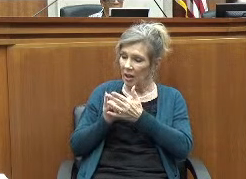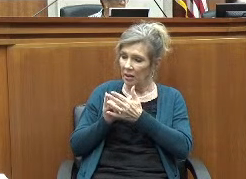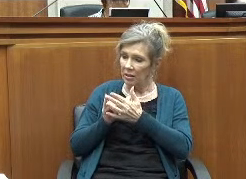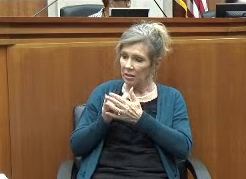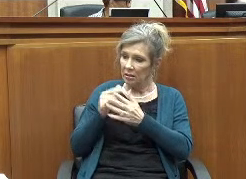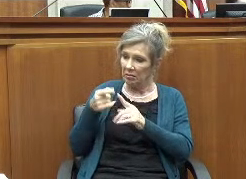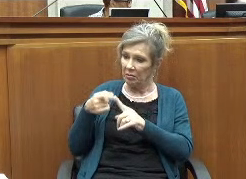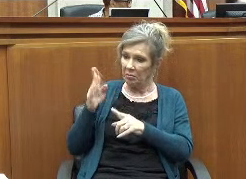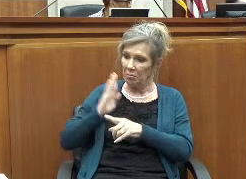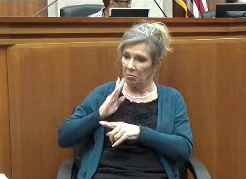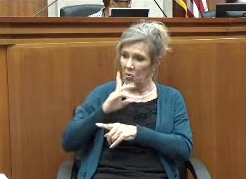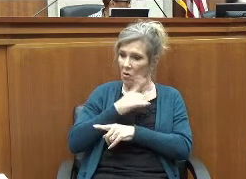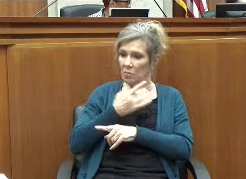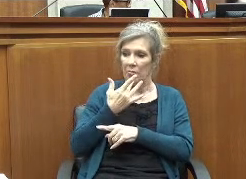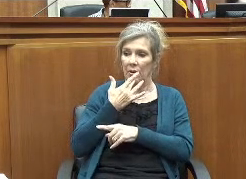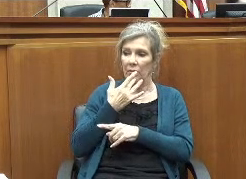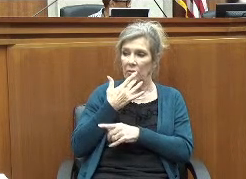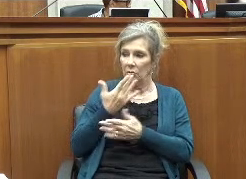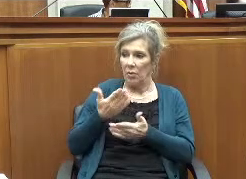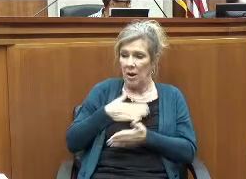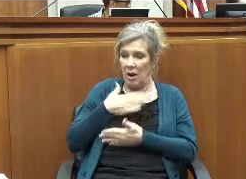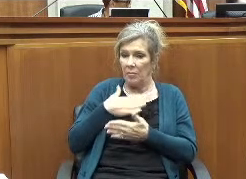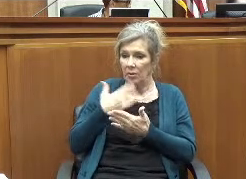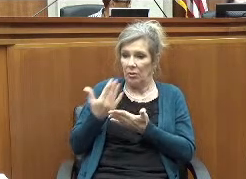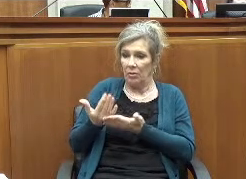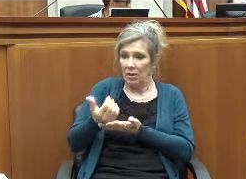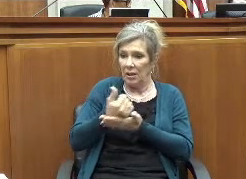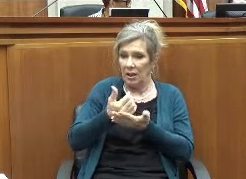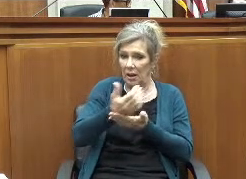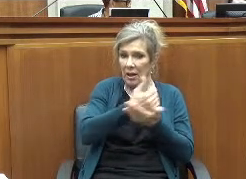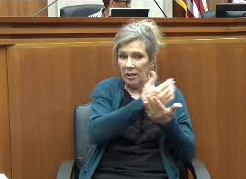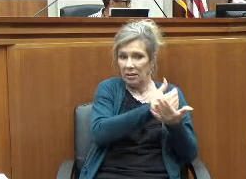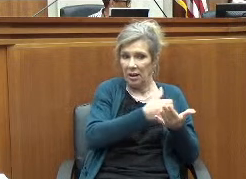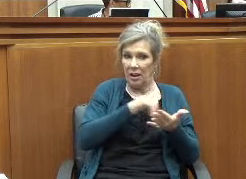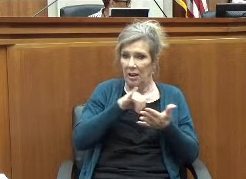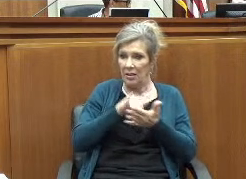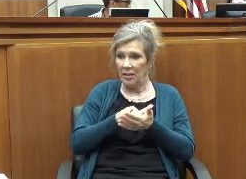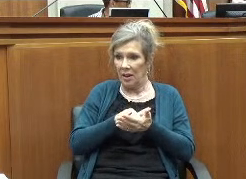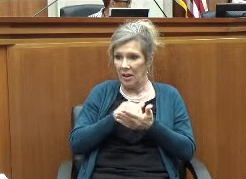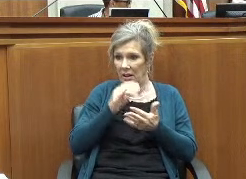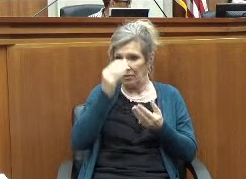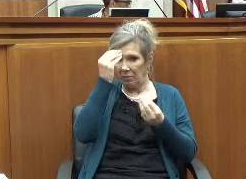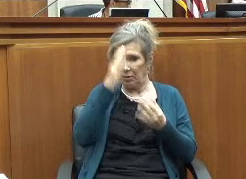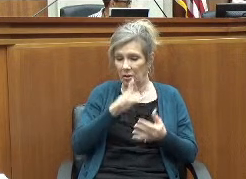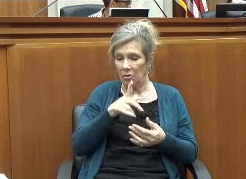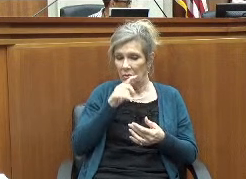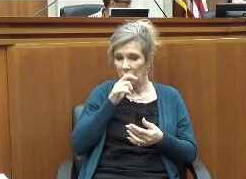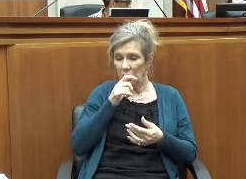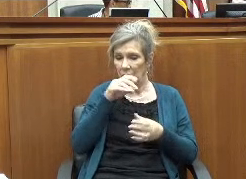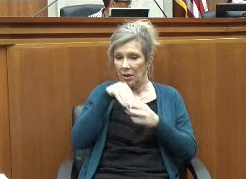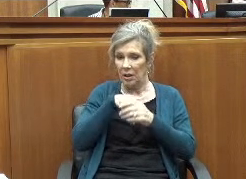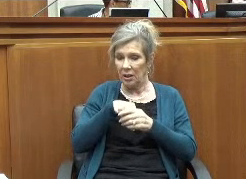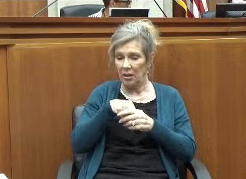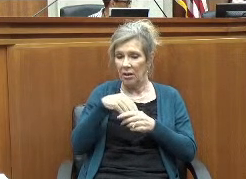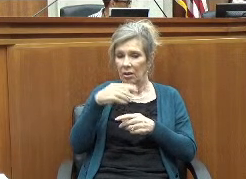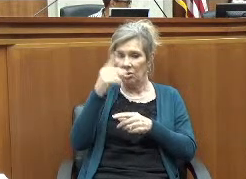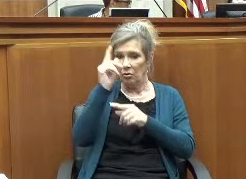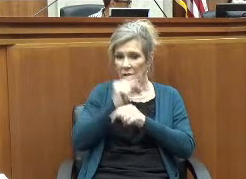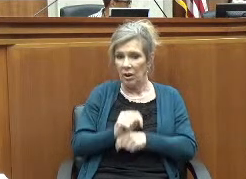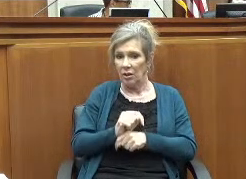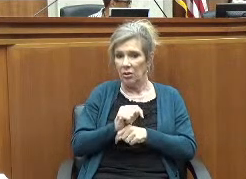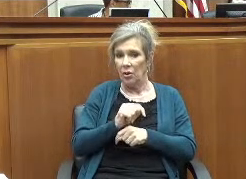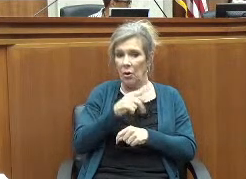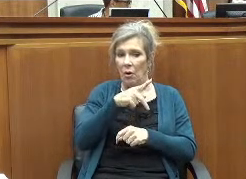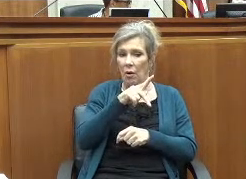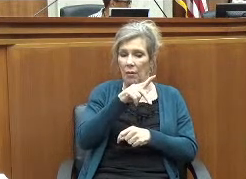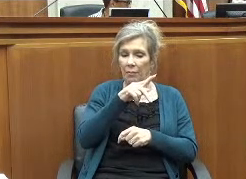preference here. I mean, we're happy to collect that information on who's pod, who's in the traditional main campus. But